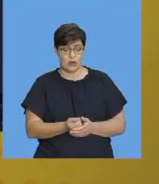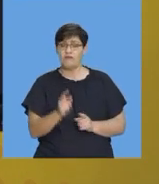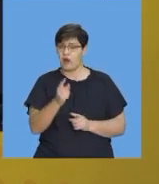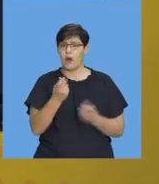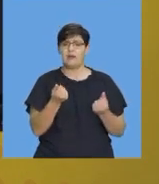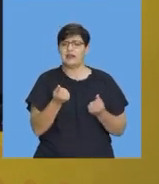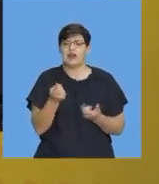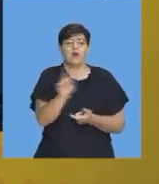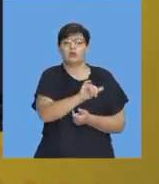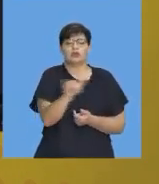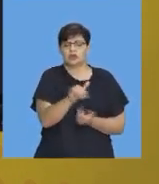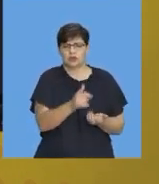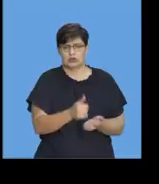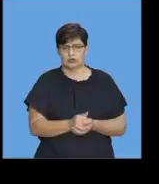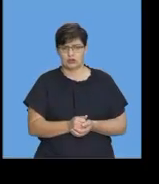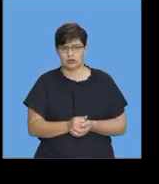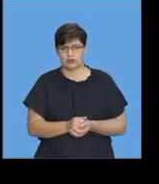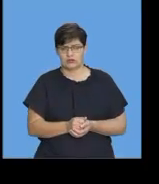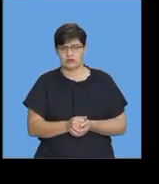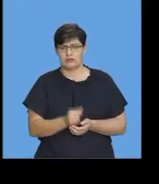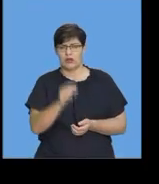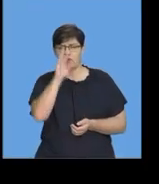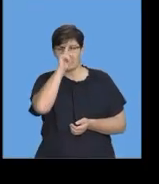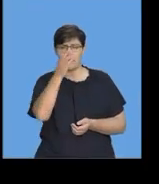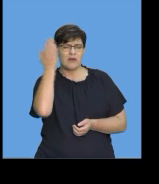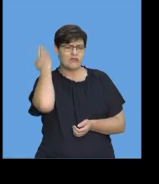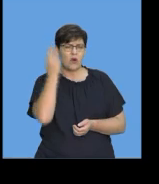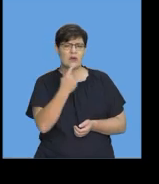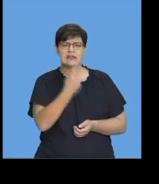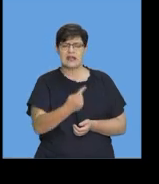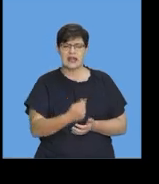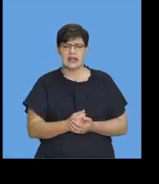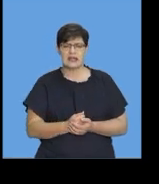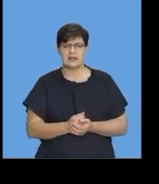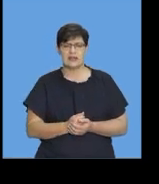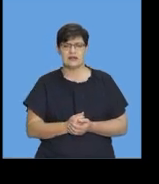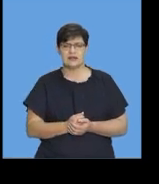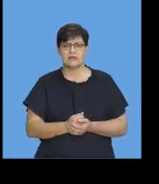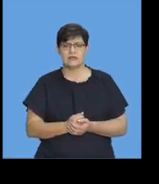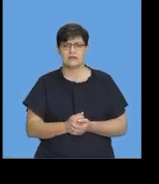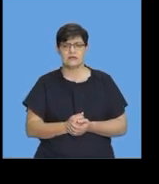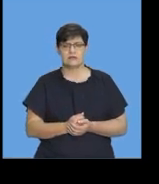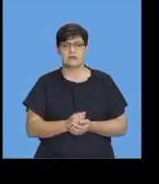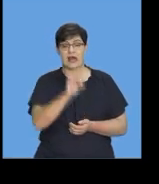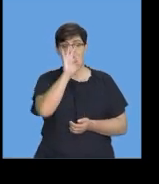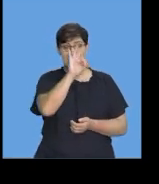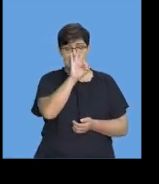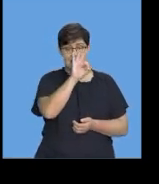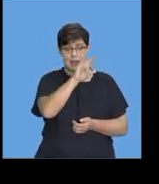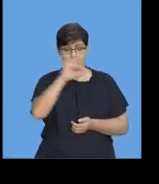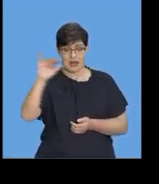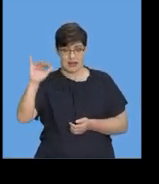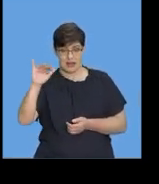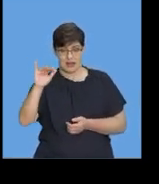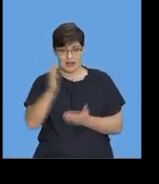figure? Once again, let's look at this here. Remember we said we had 3 million